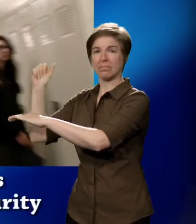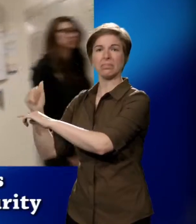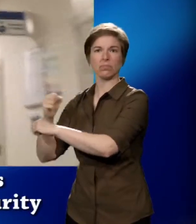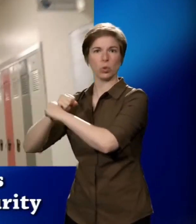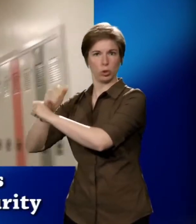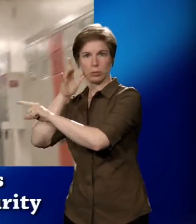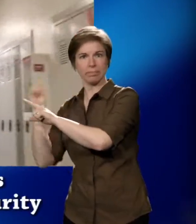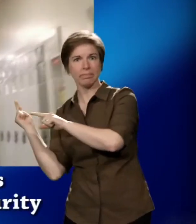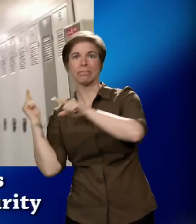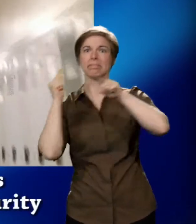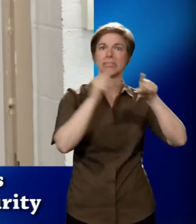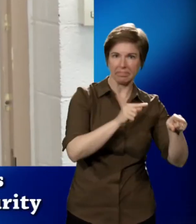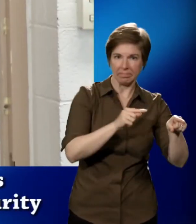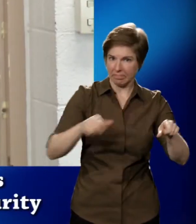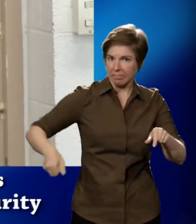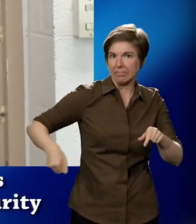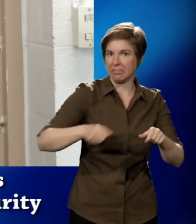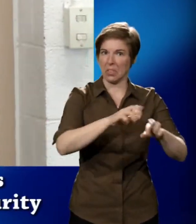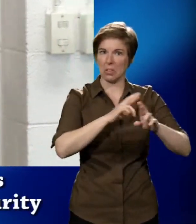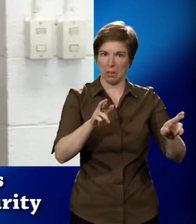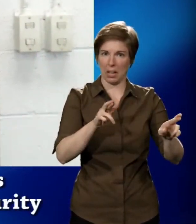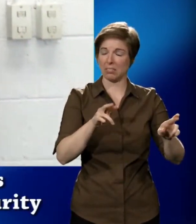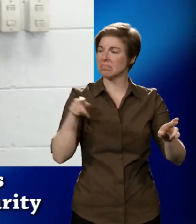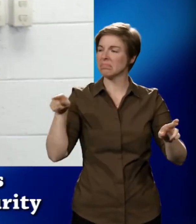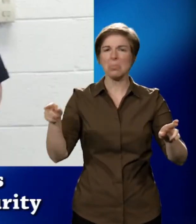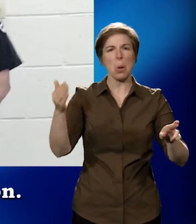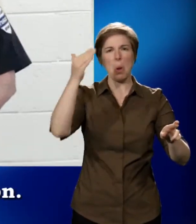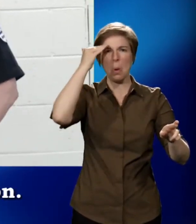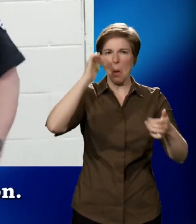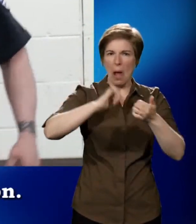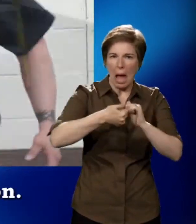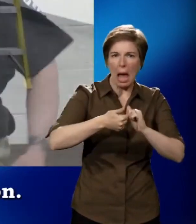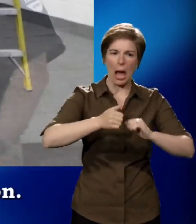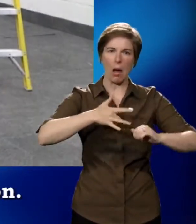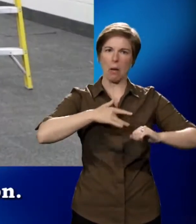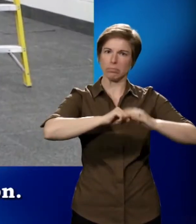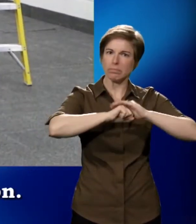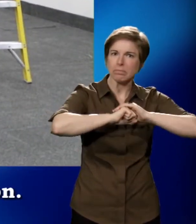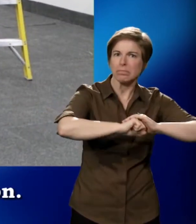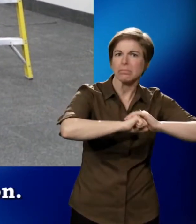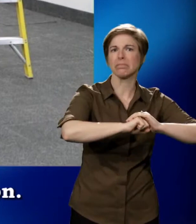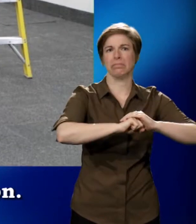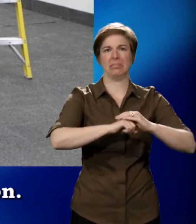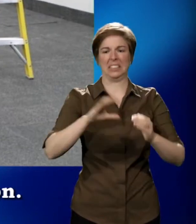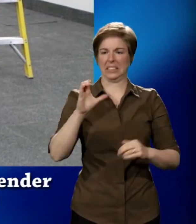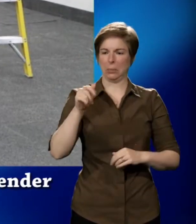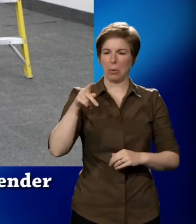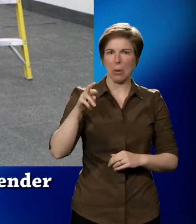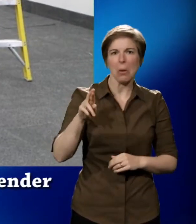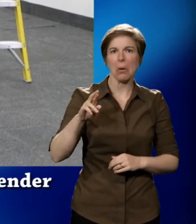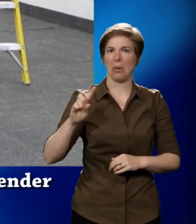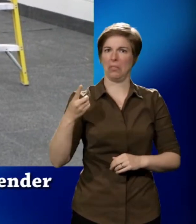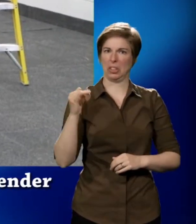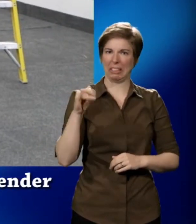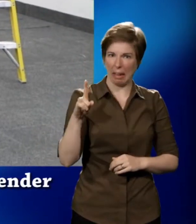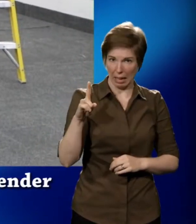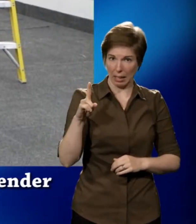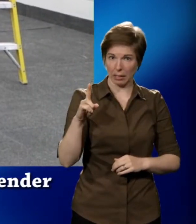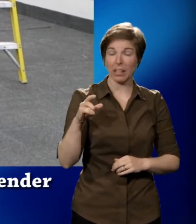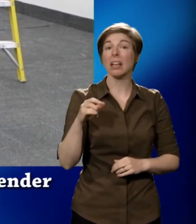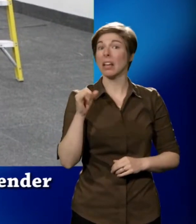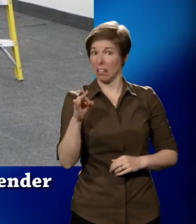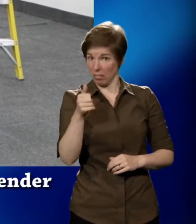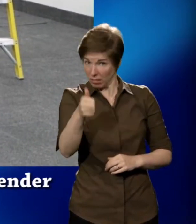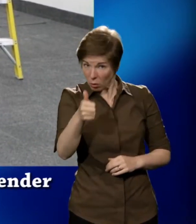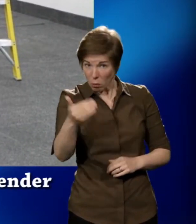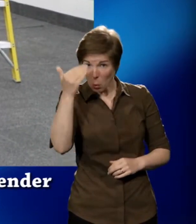That will summons the campus emergency response team and security to come and attend to the location. If you're familiar with first